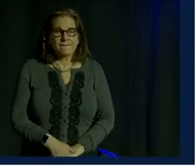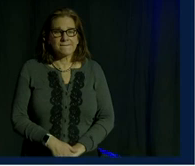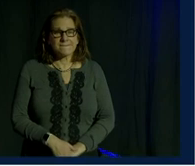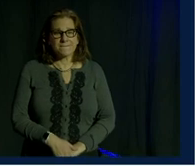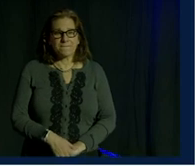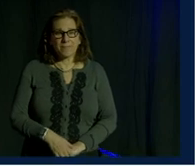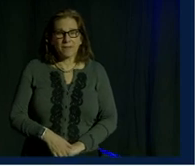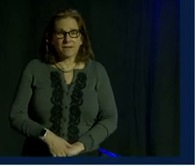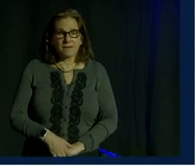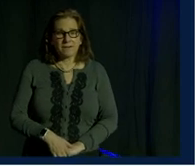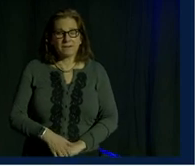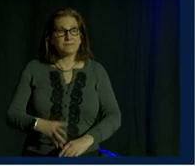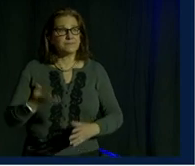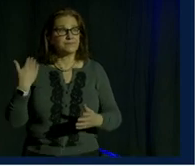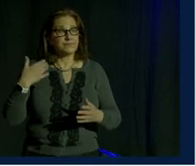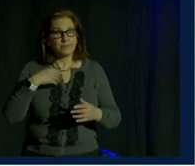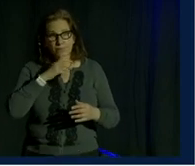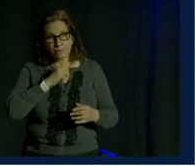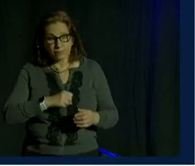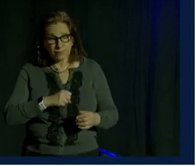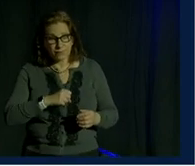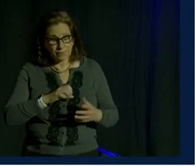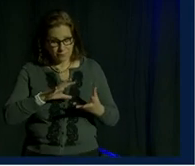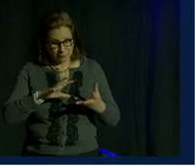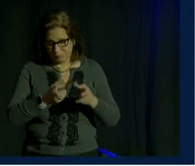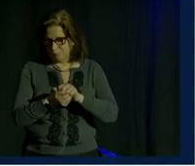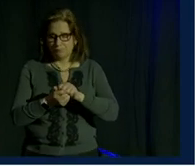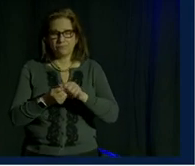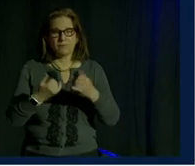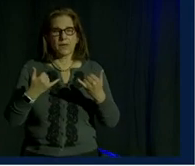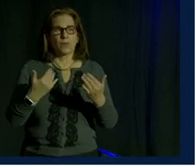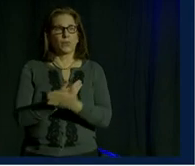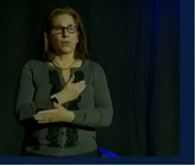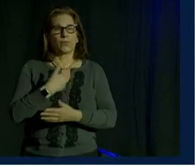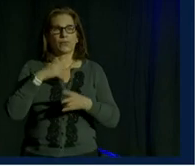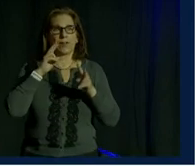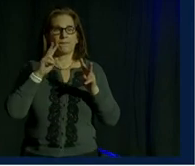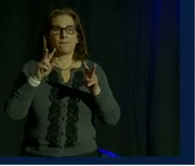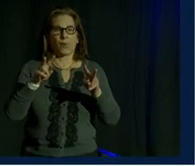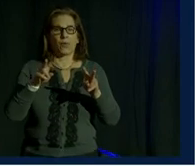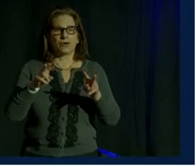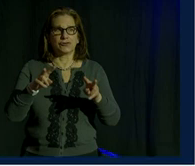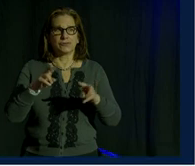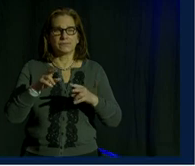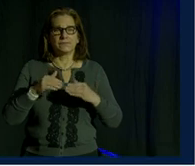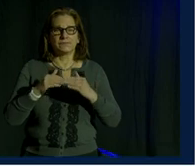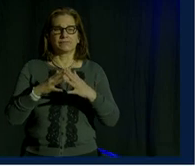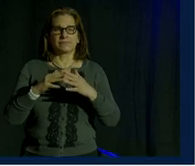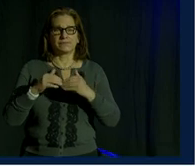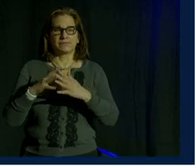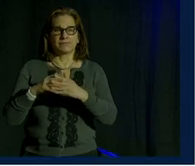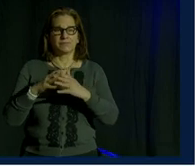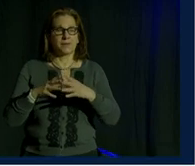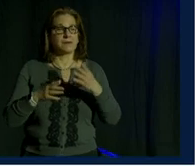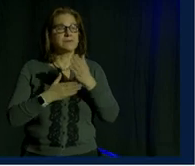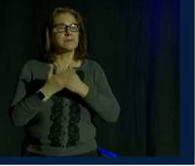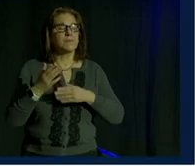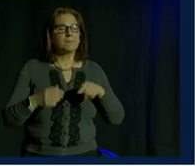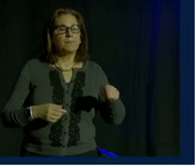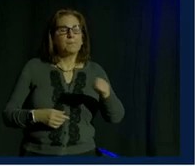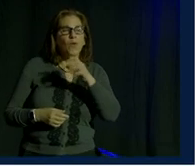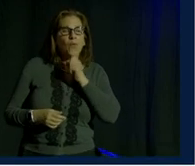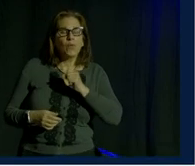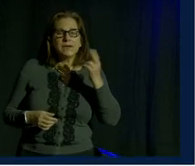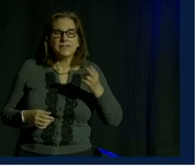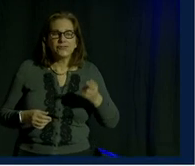rehabilitation and maintenance of the existing historical designated residential buildings. Assess feasibility and provide guidance for future development